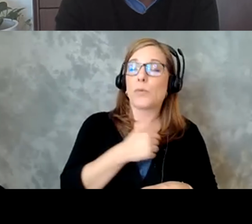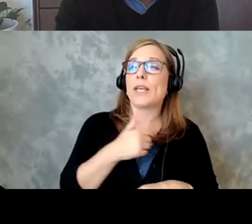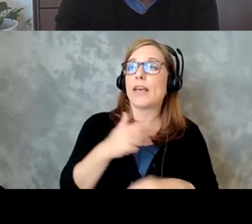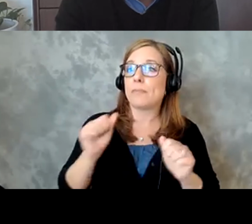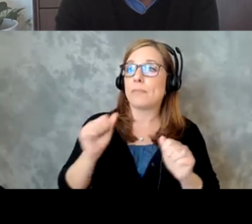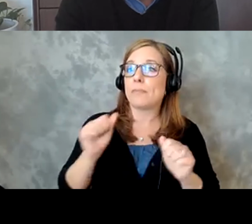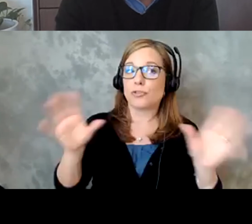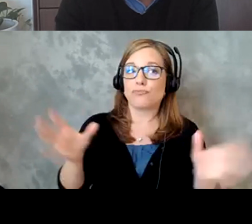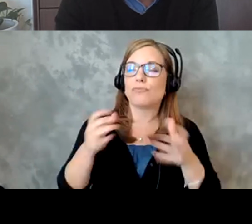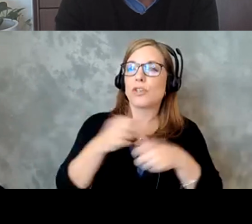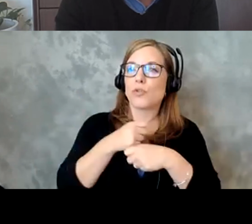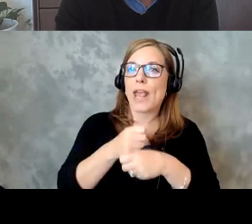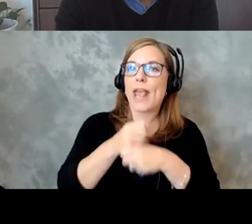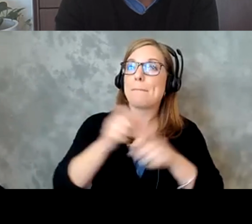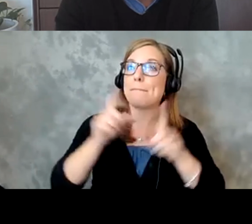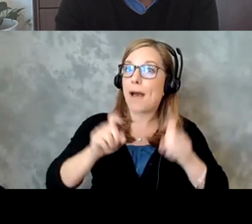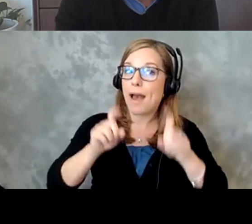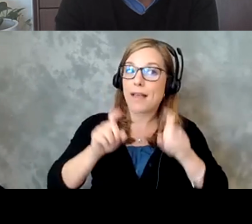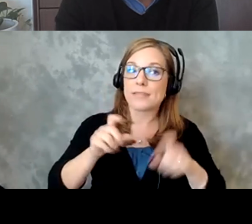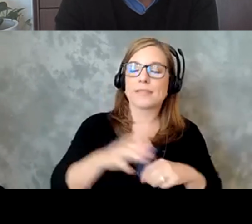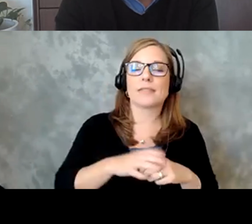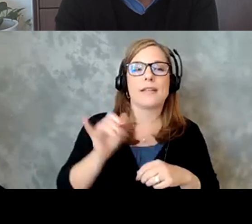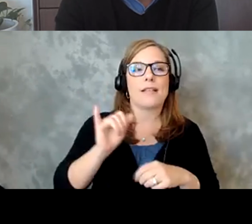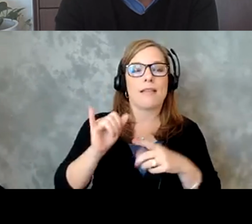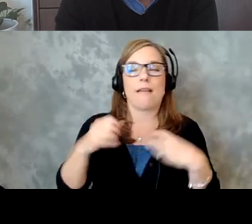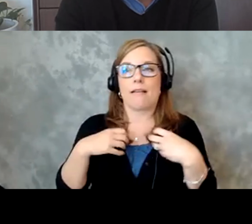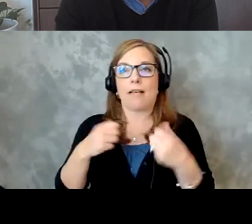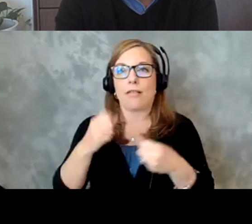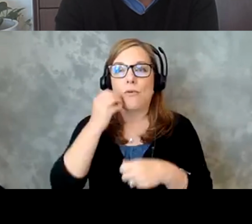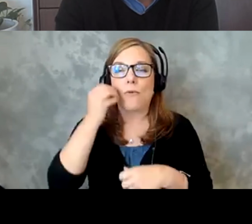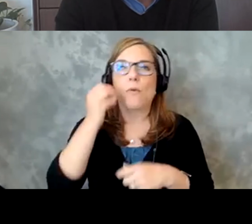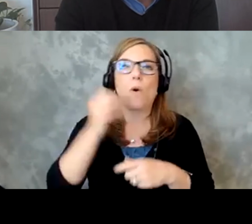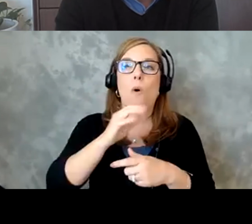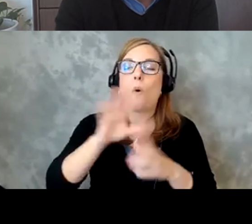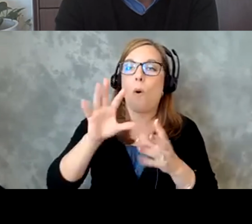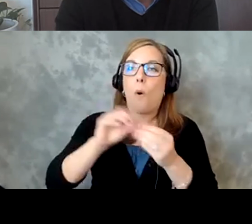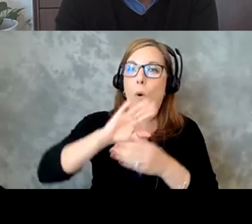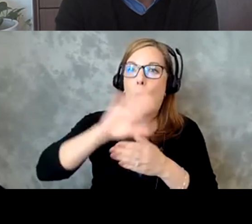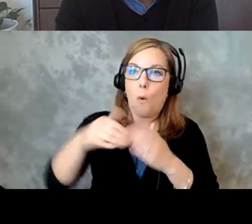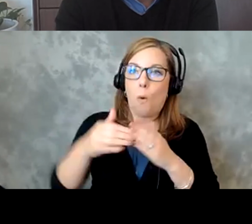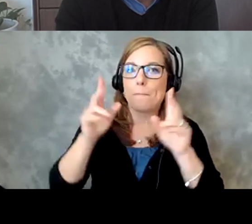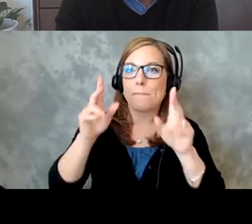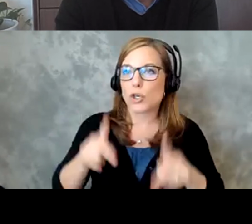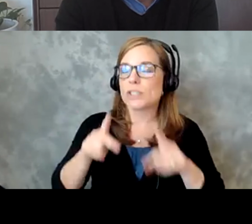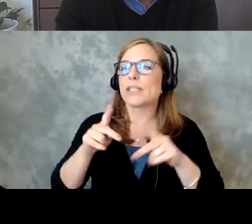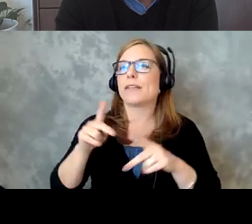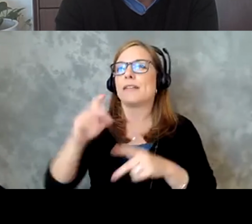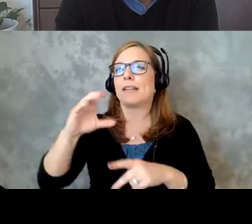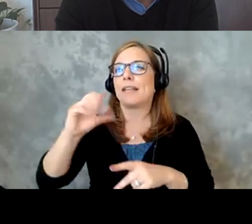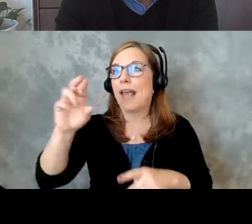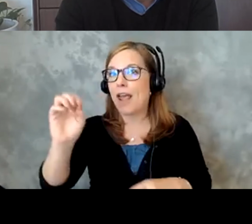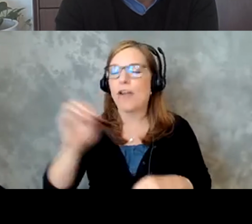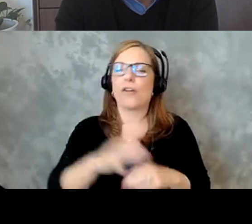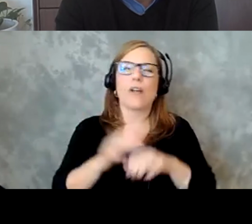operationalized other pilots such as health homes programs, whole person care. Other unique pilots to some